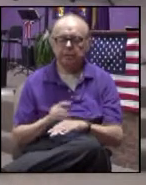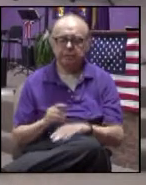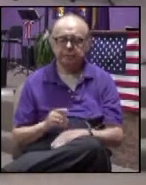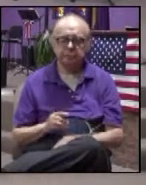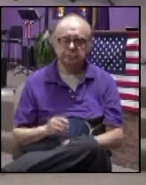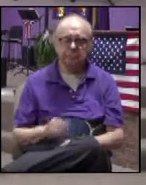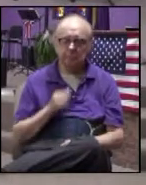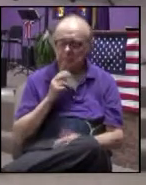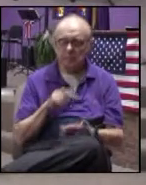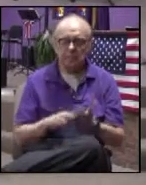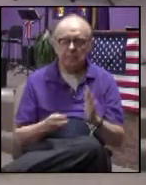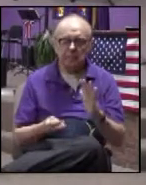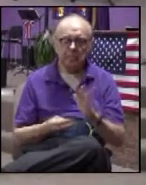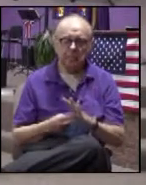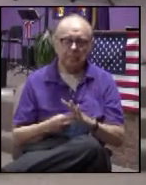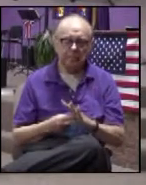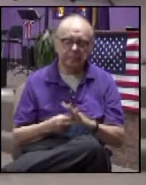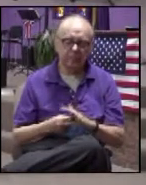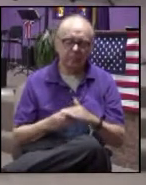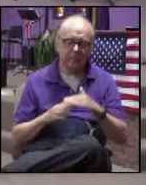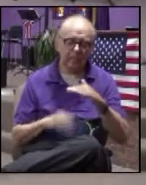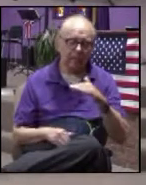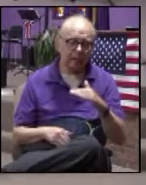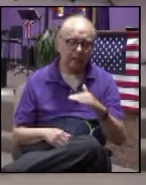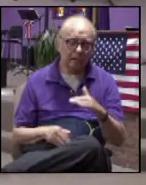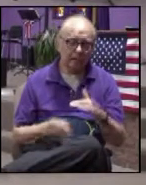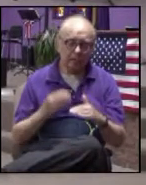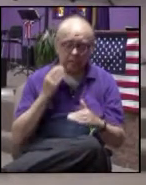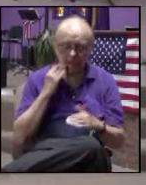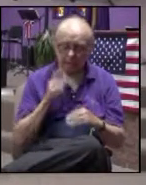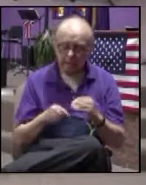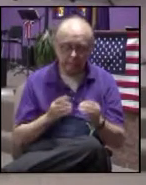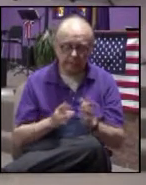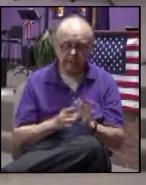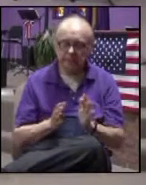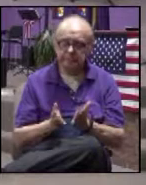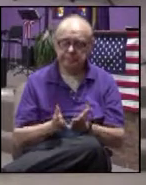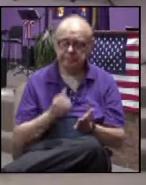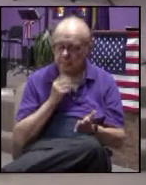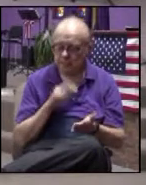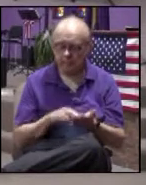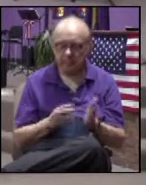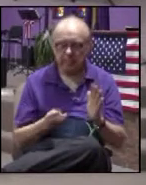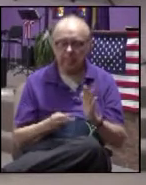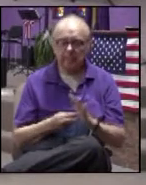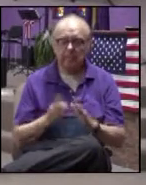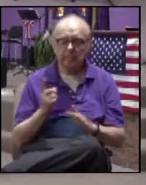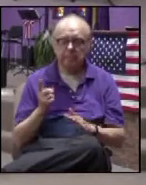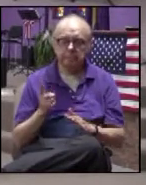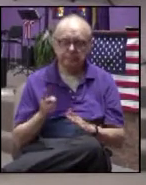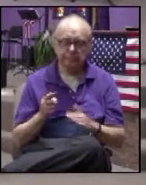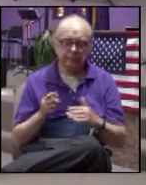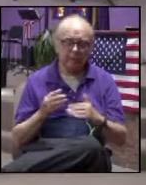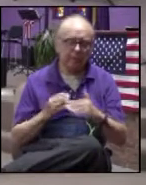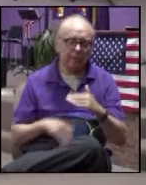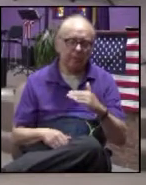it doesn't mean that you know the least about the Bible. It doesn't mean that you're the least